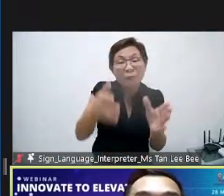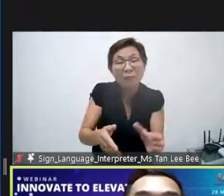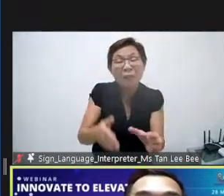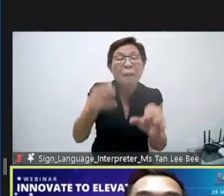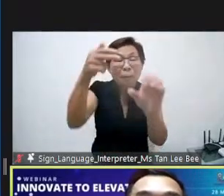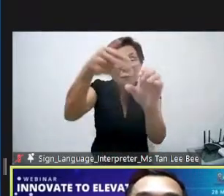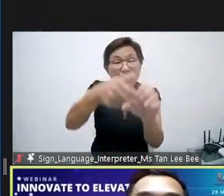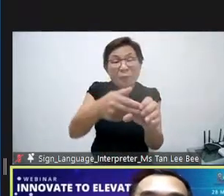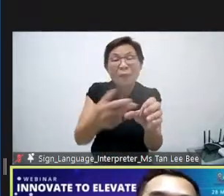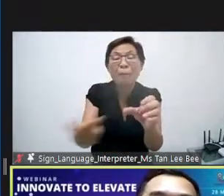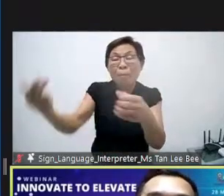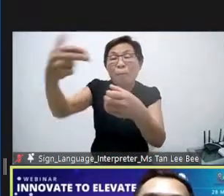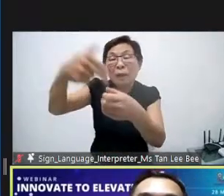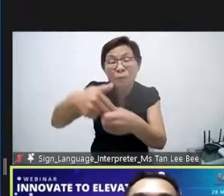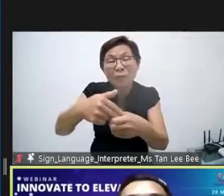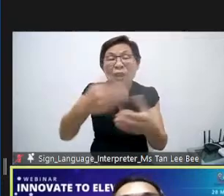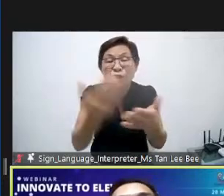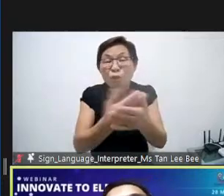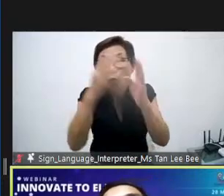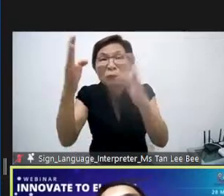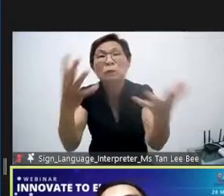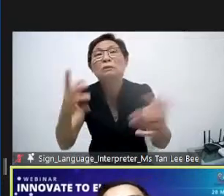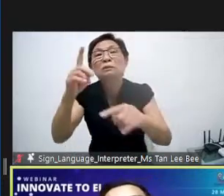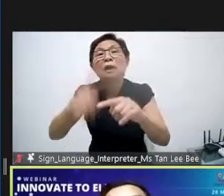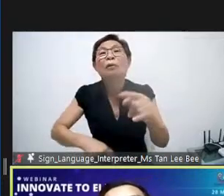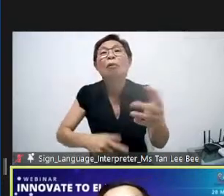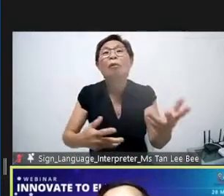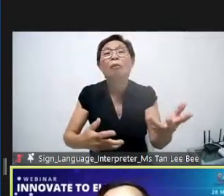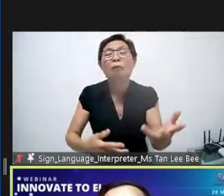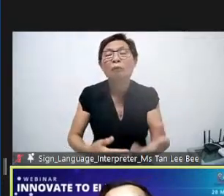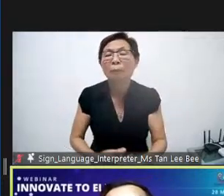Okay, even though this is the formal